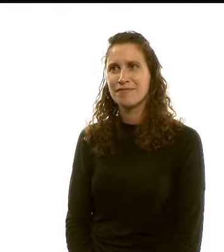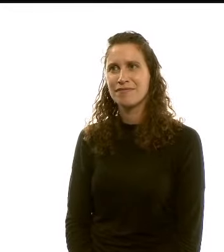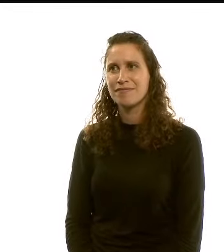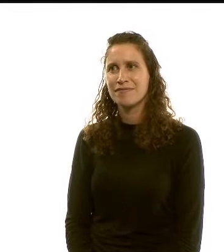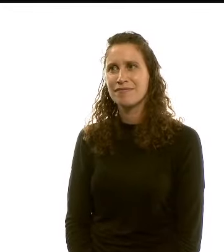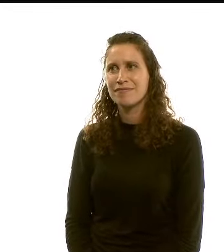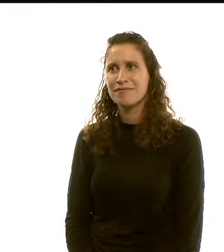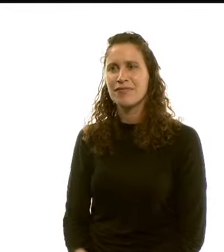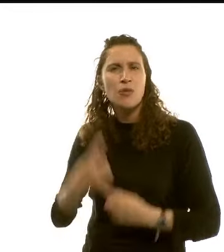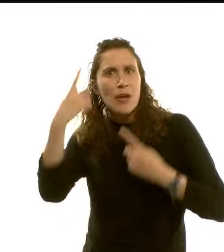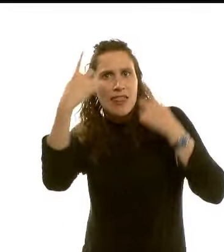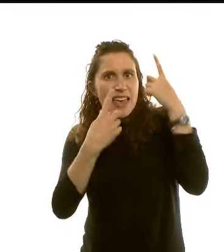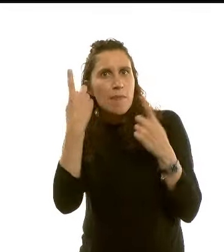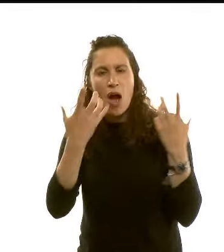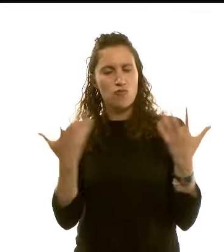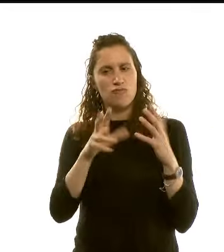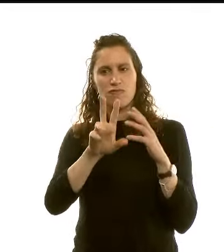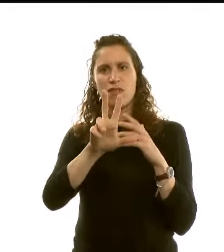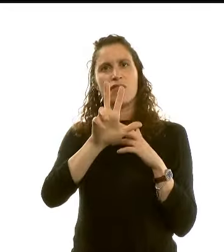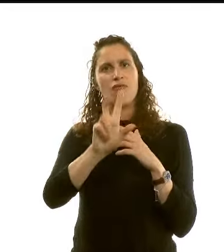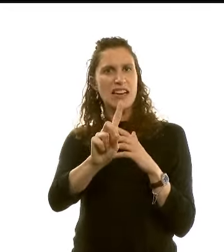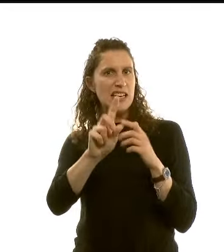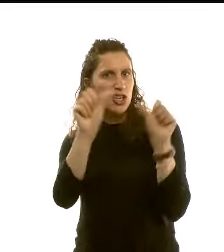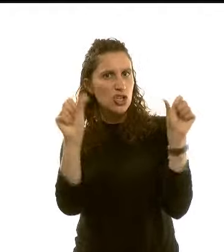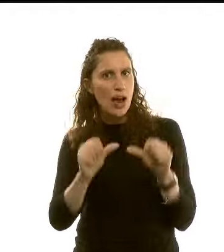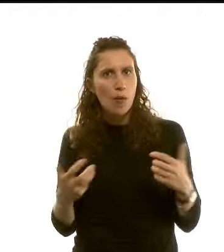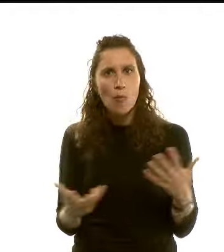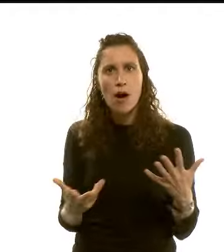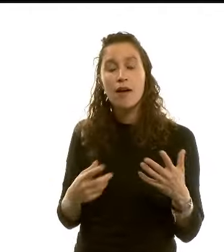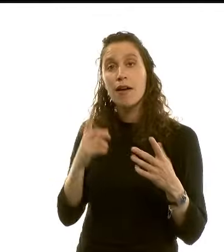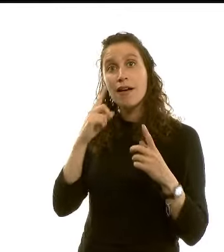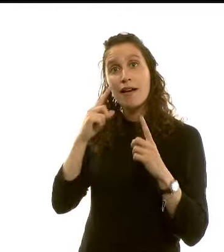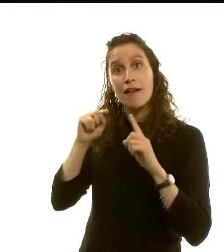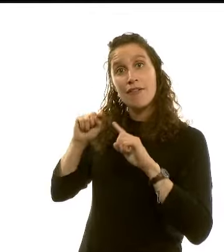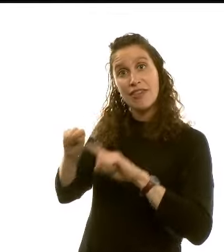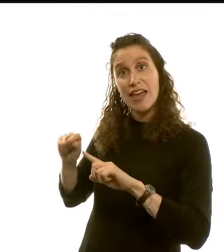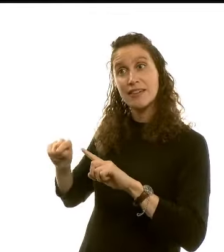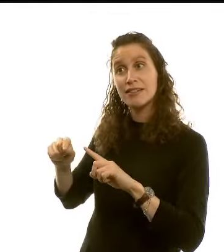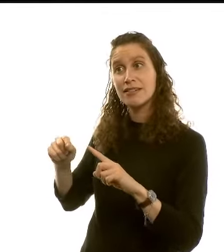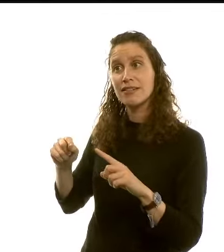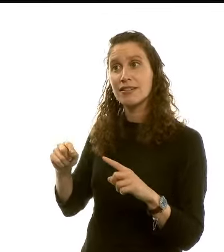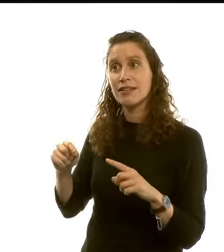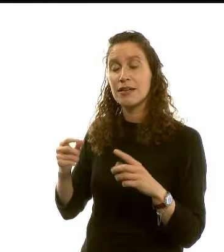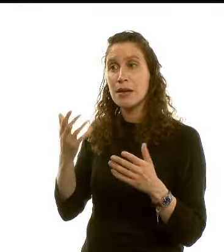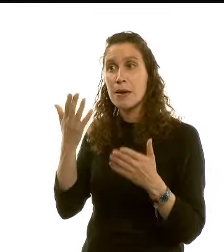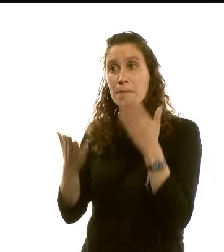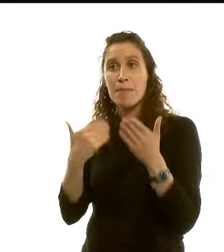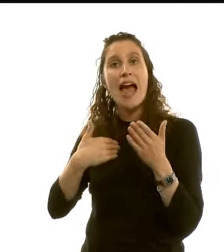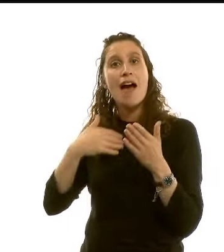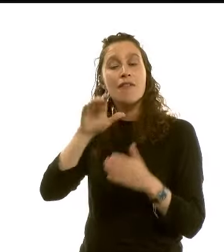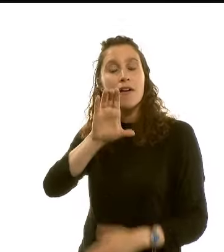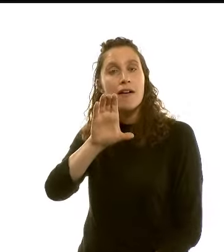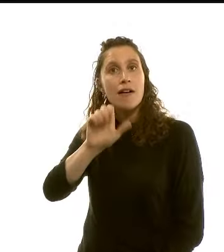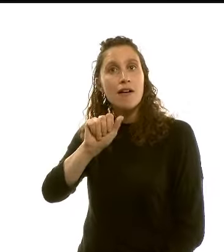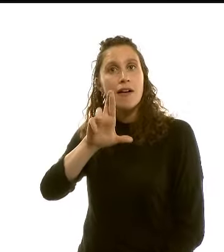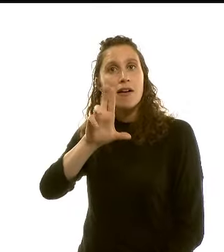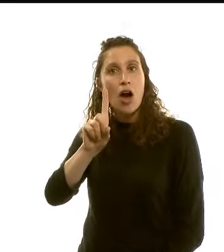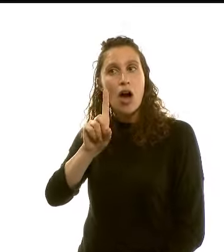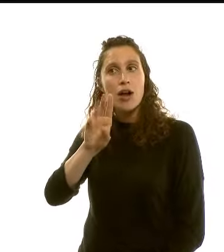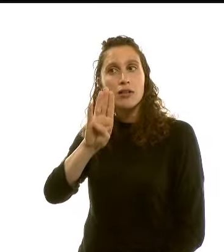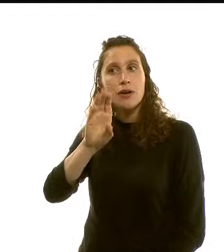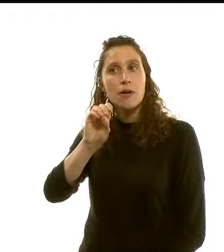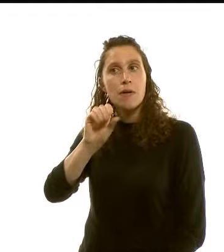We consider what sort of 3D shapes we want to work with. So in this case, our character has, you know, maybe a piece of cardboard in their